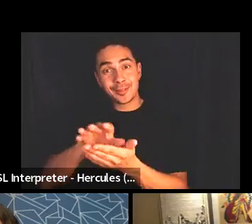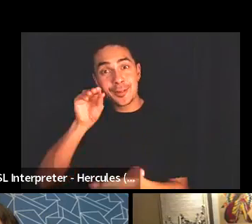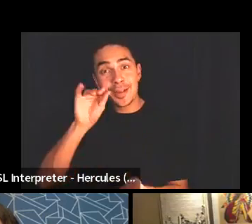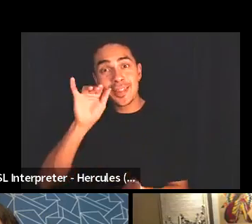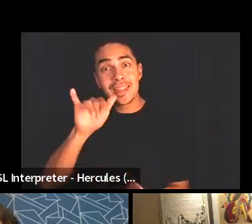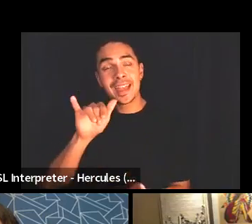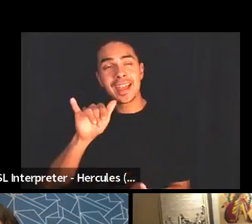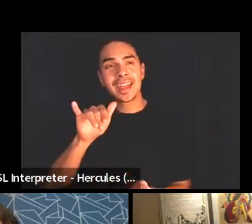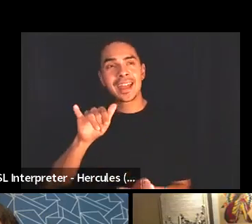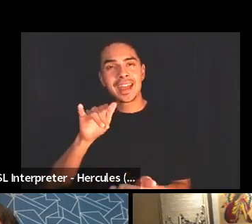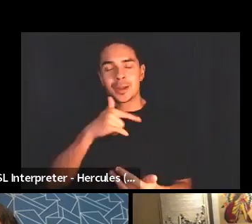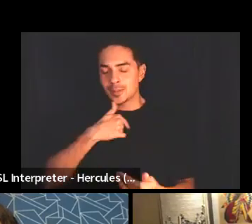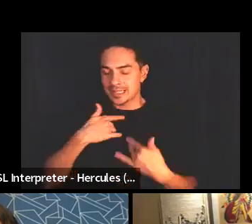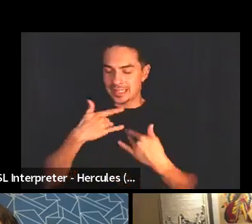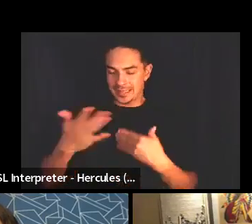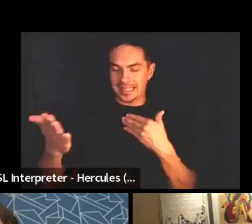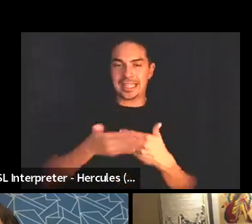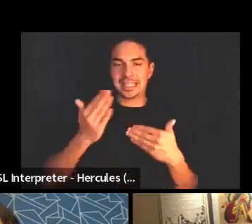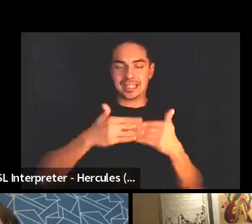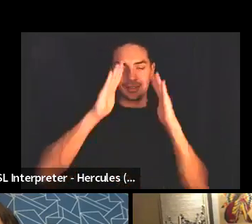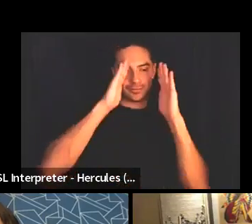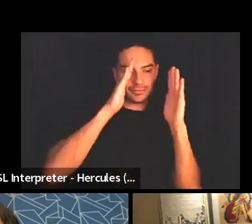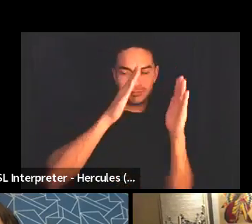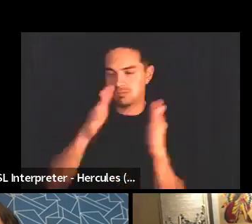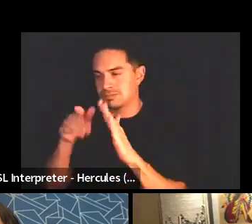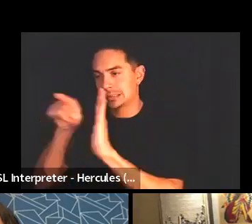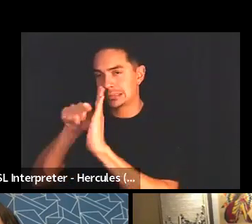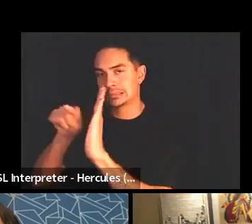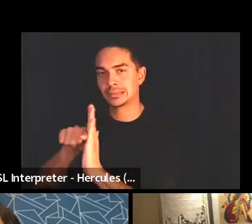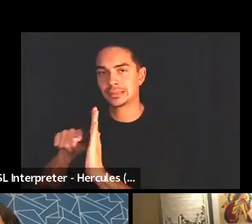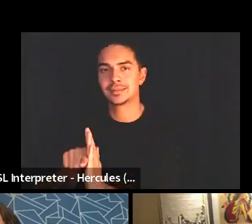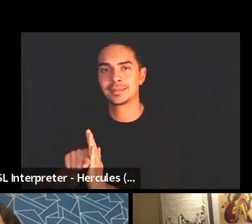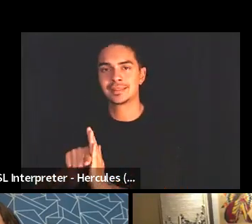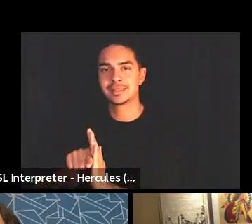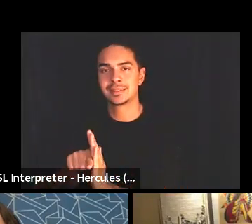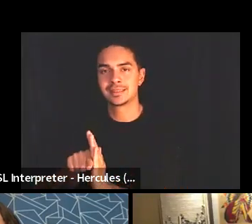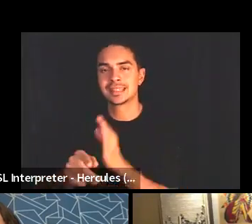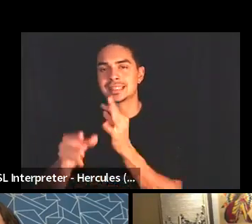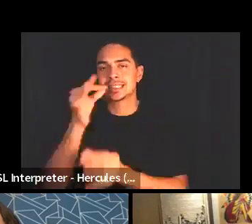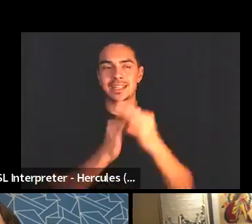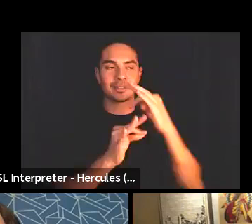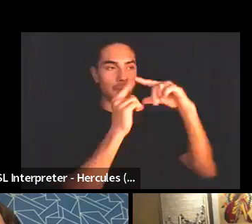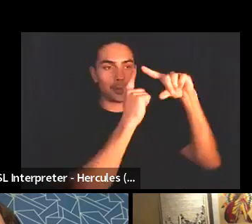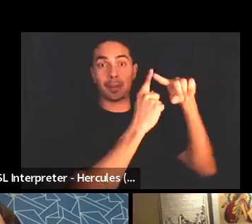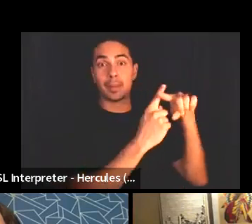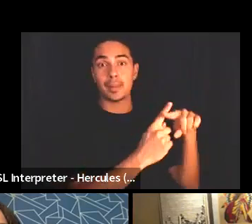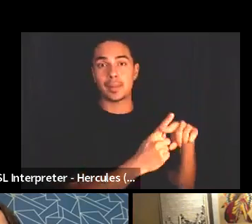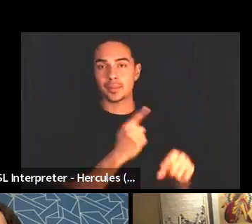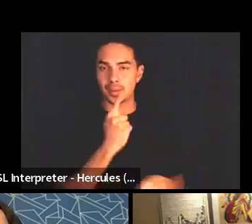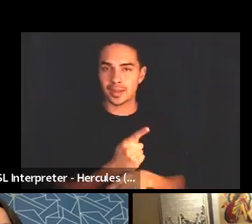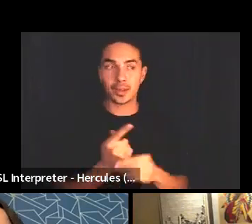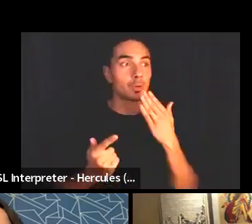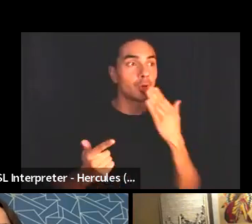different places that we learn things. It's so easy to find those bad things, right?